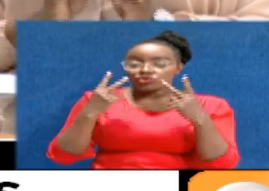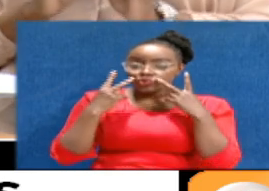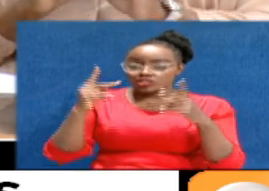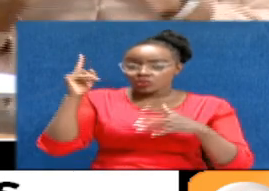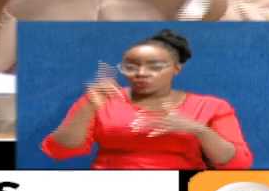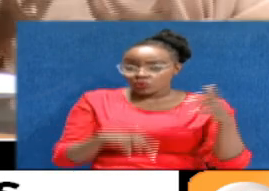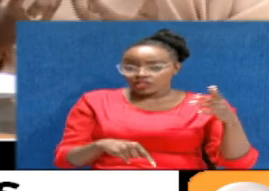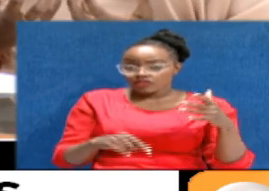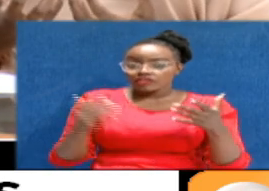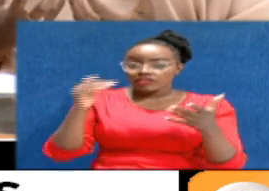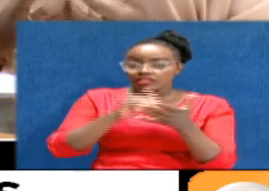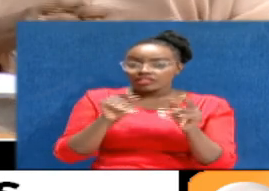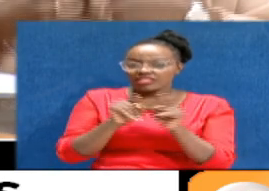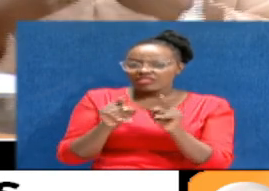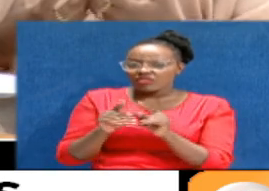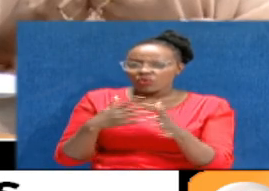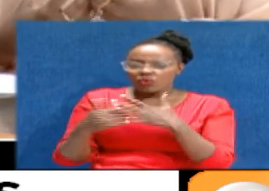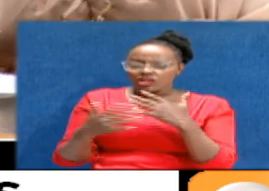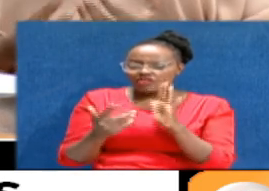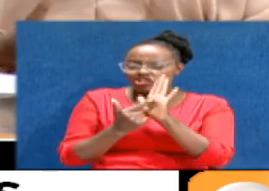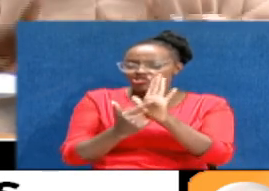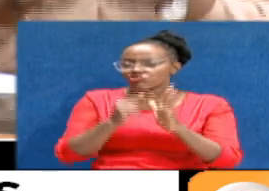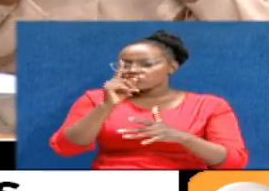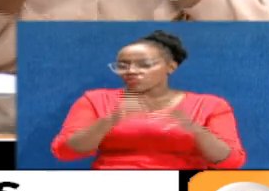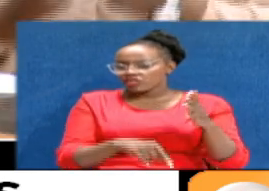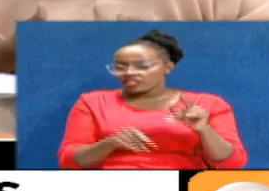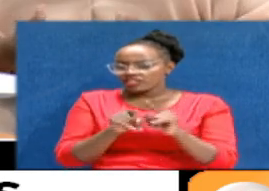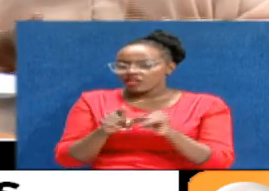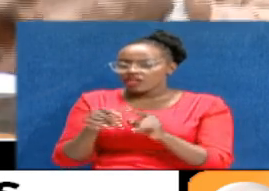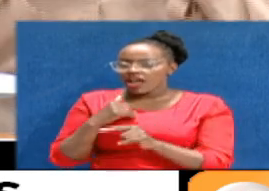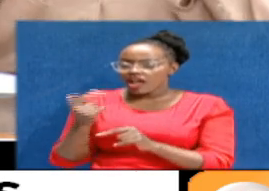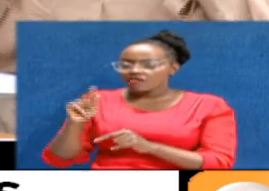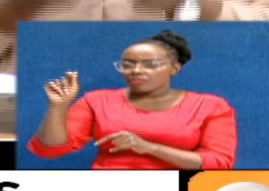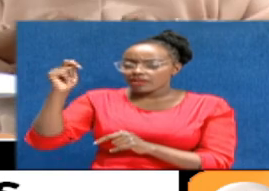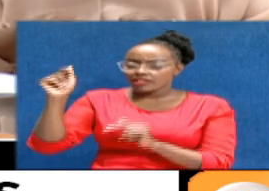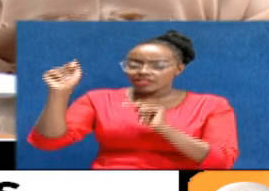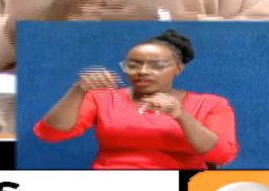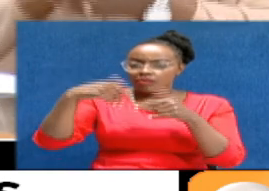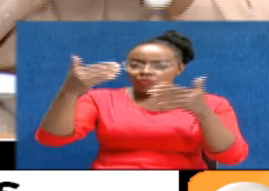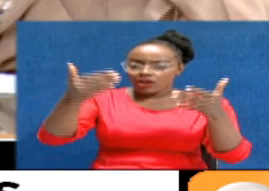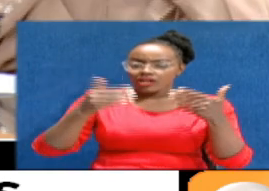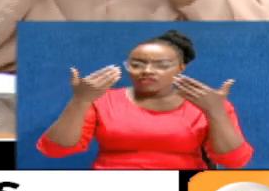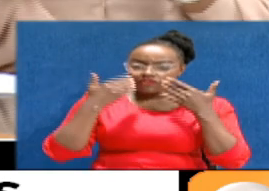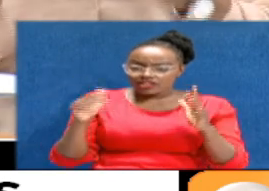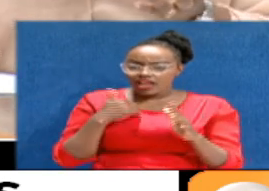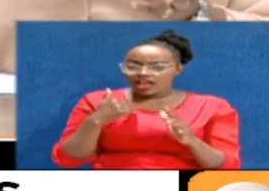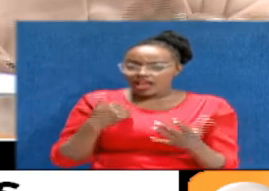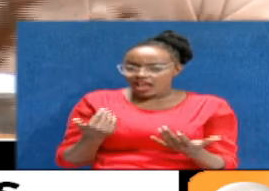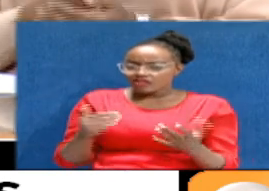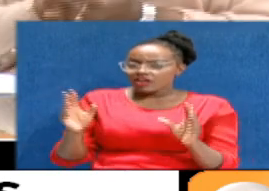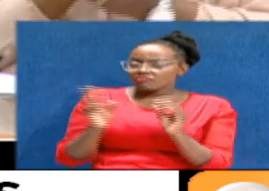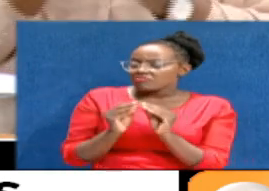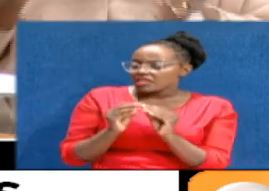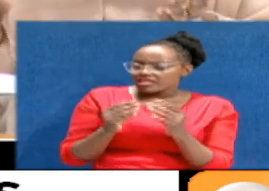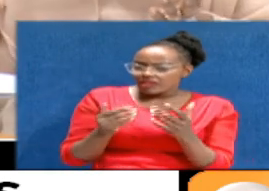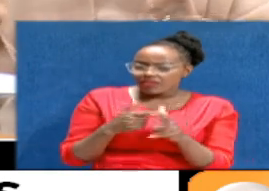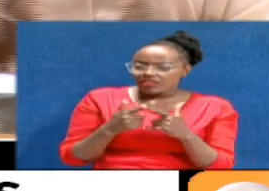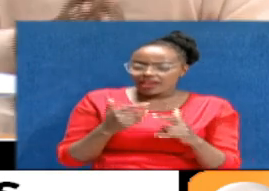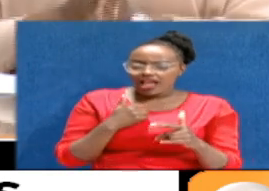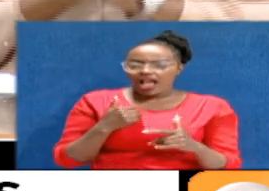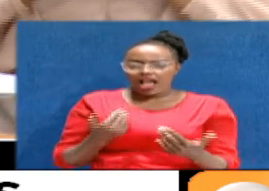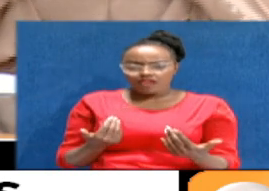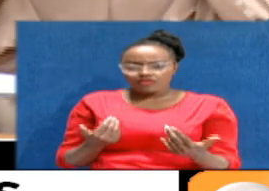is now, again, I said optics. What does this show? The fact that Rais amekuja, amekaribishwa, there was a state banquet, there was an